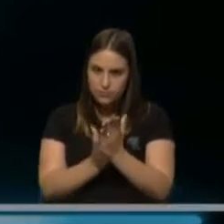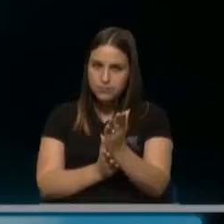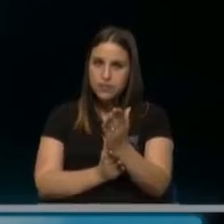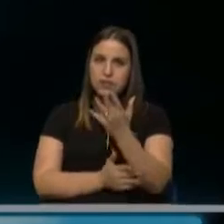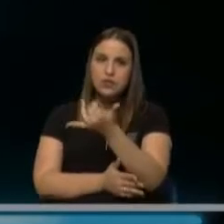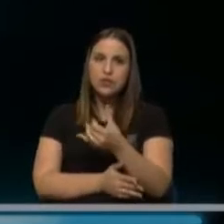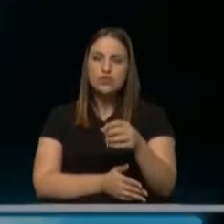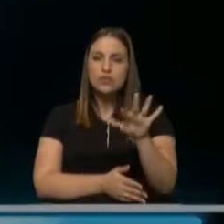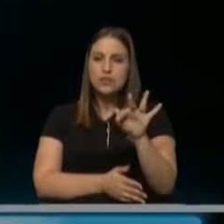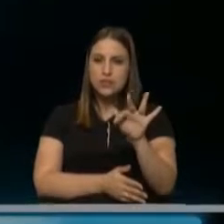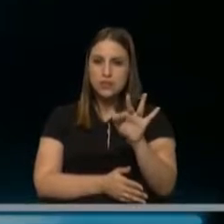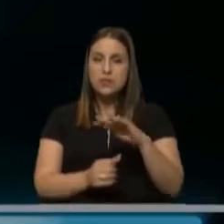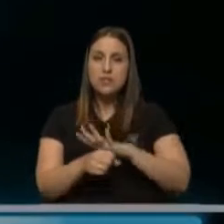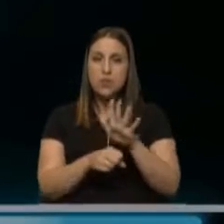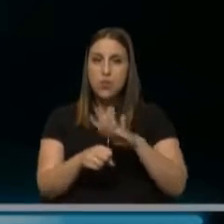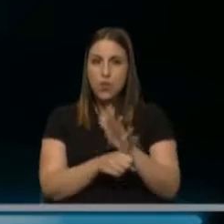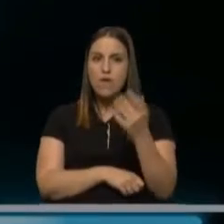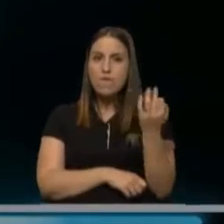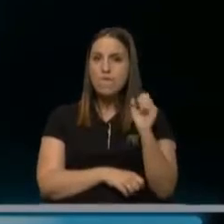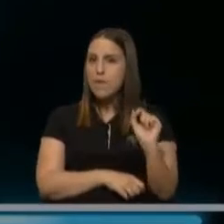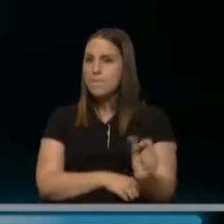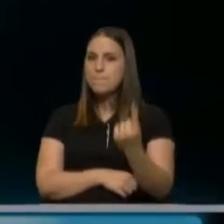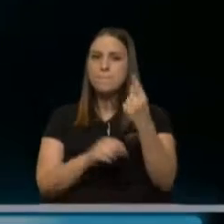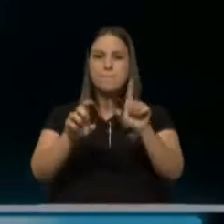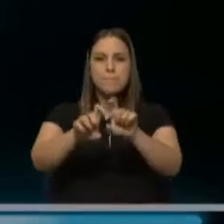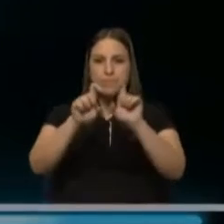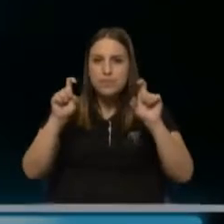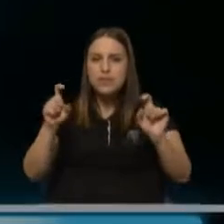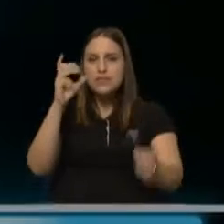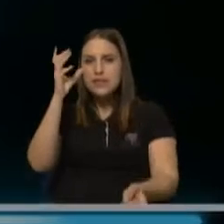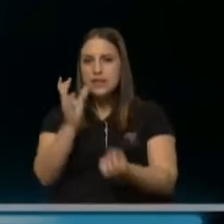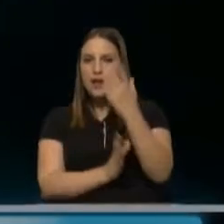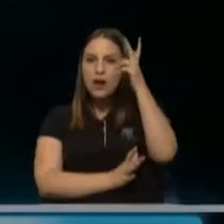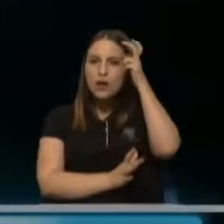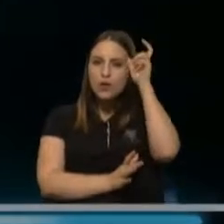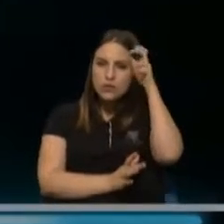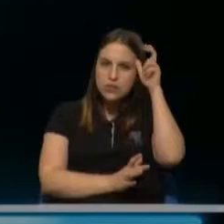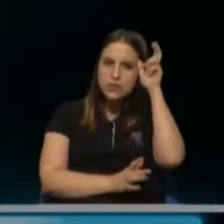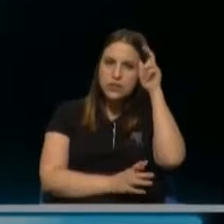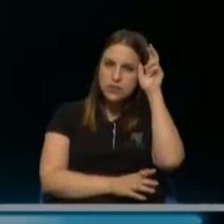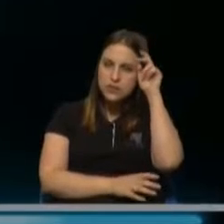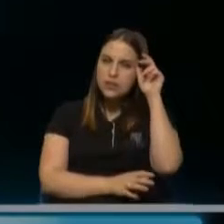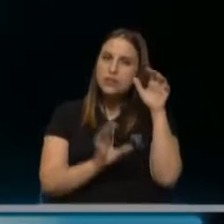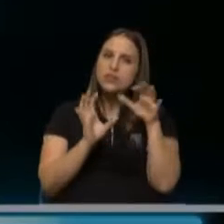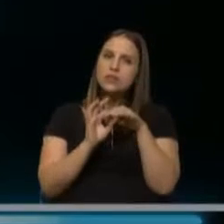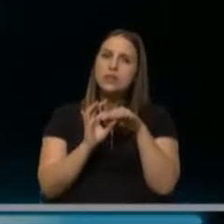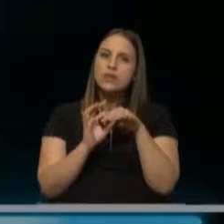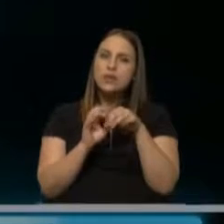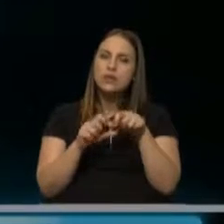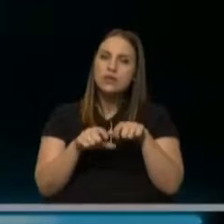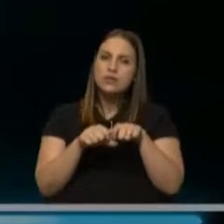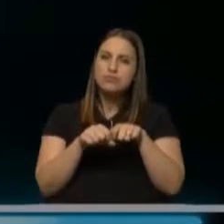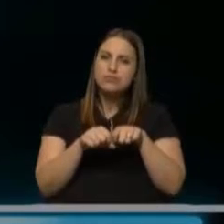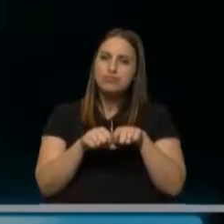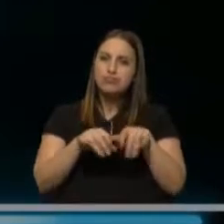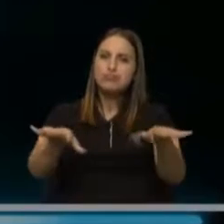2014, Huawei is the first company to create a concept for the distributed base station on